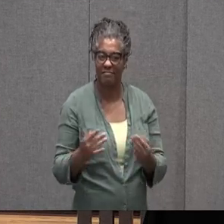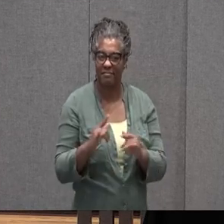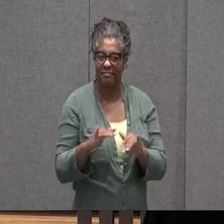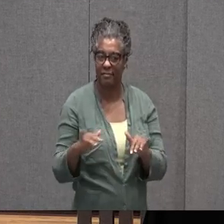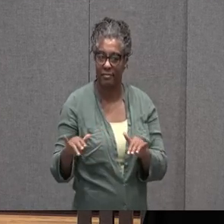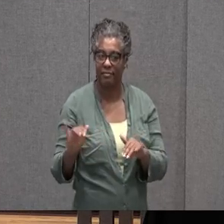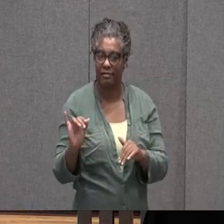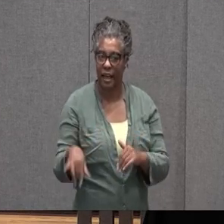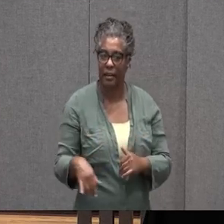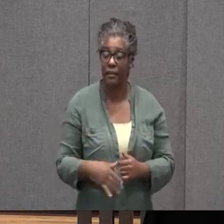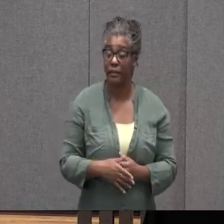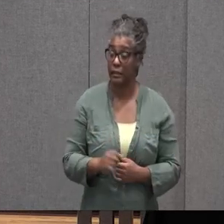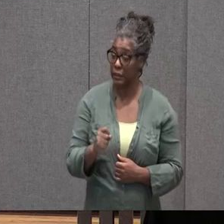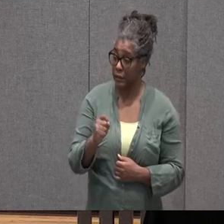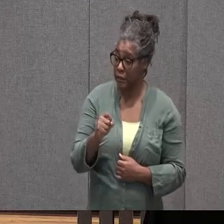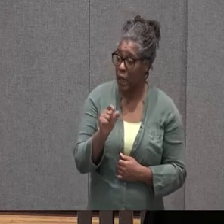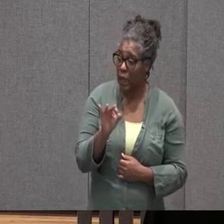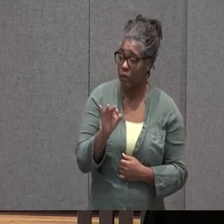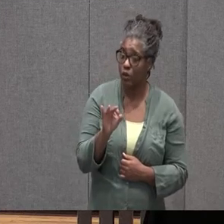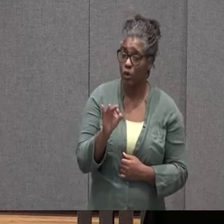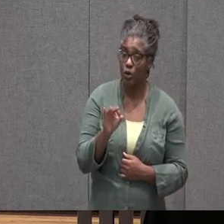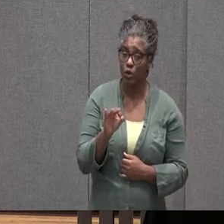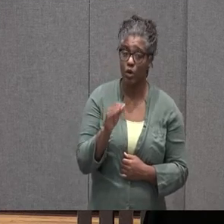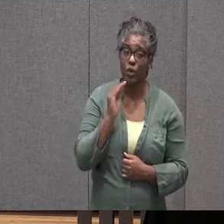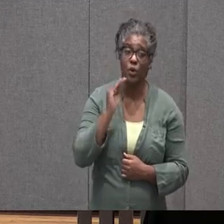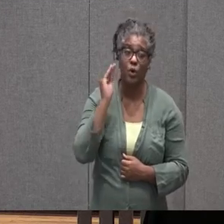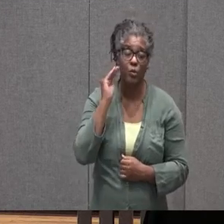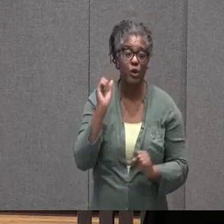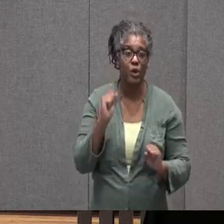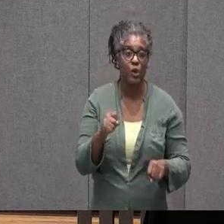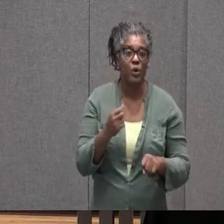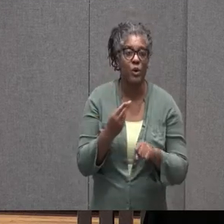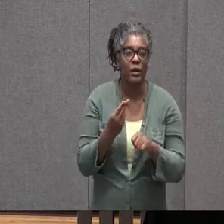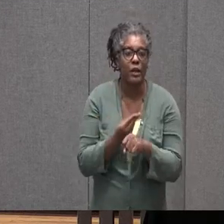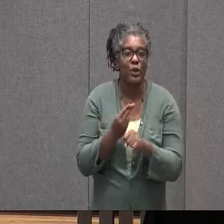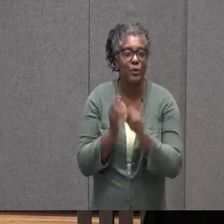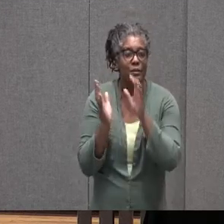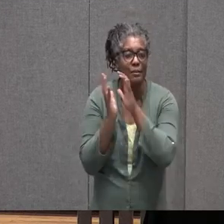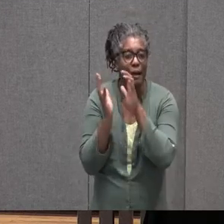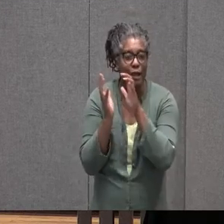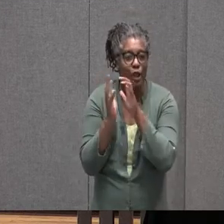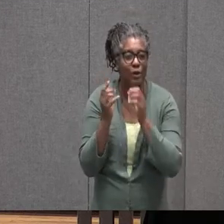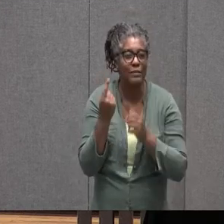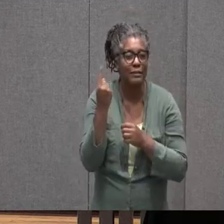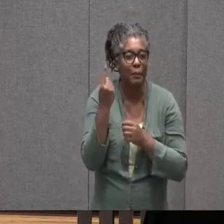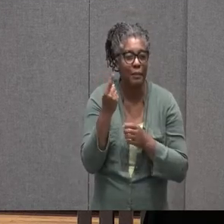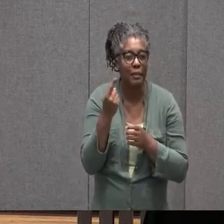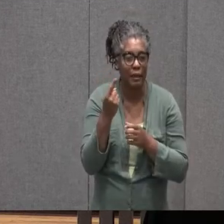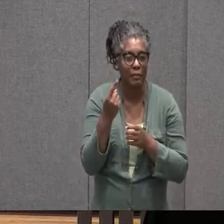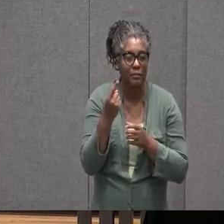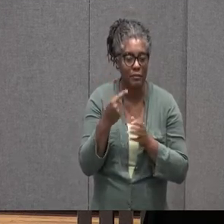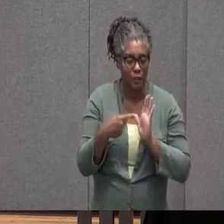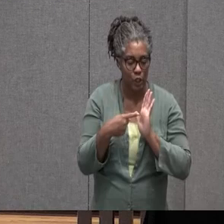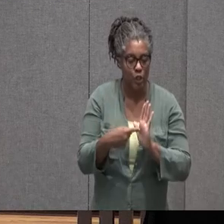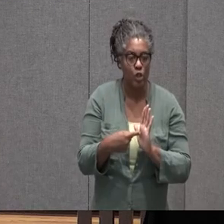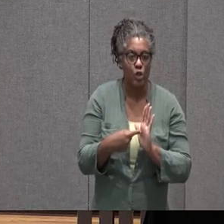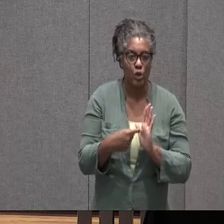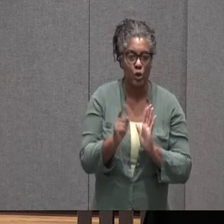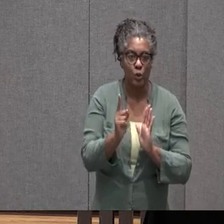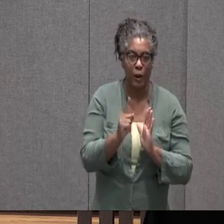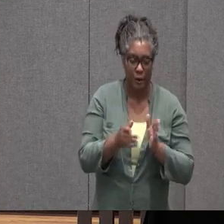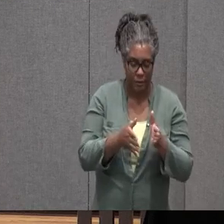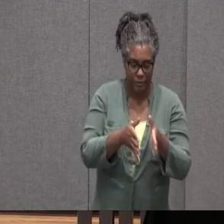if you were doing this in your house, you could use pillows or something. Oh, that's a great idea. Some sort of marking device that kind of gives you something to shoot